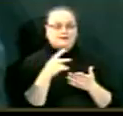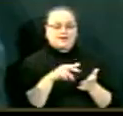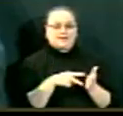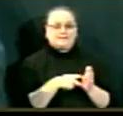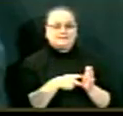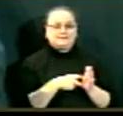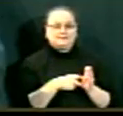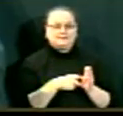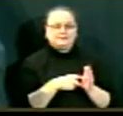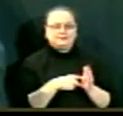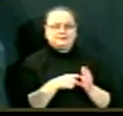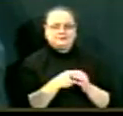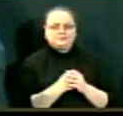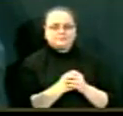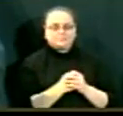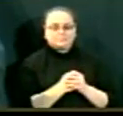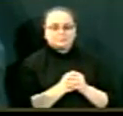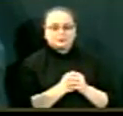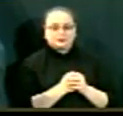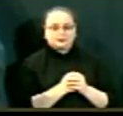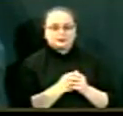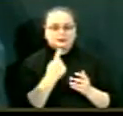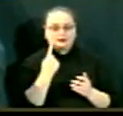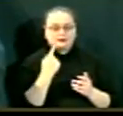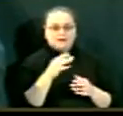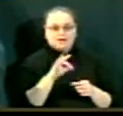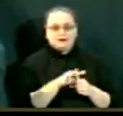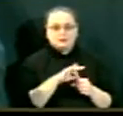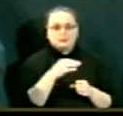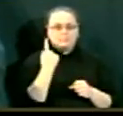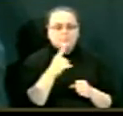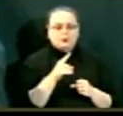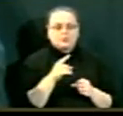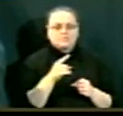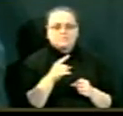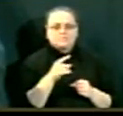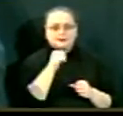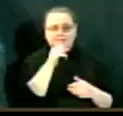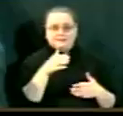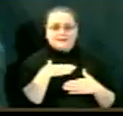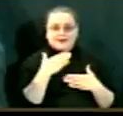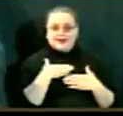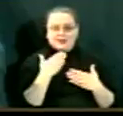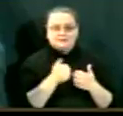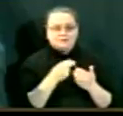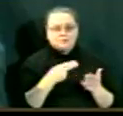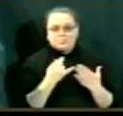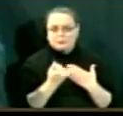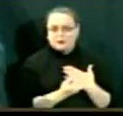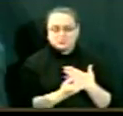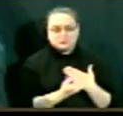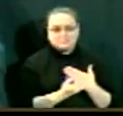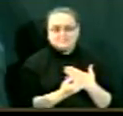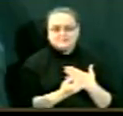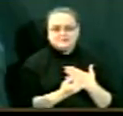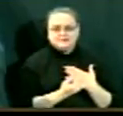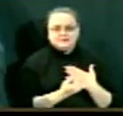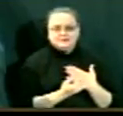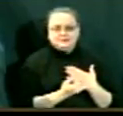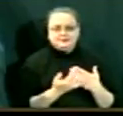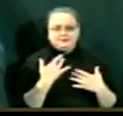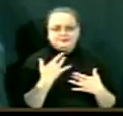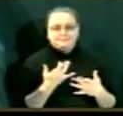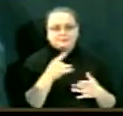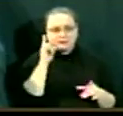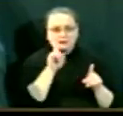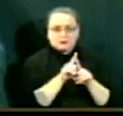the paper saying that I would vote for it, and I'm not happy with the project. I sort of tend to agree with